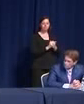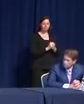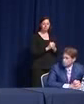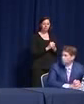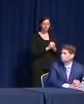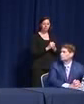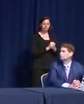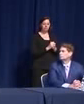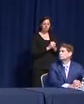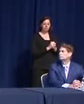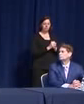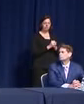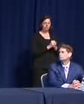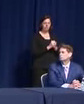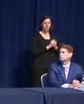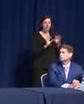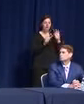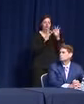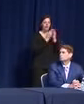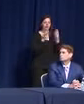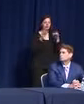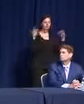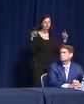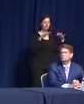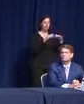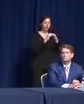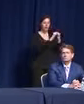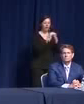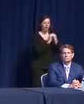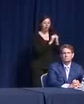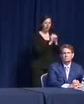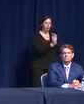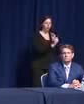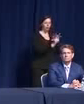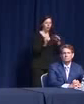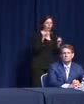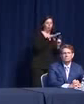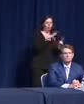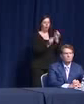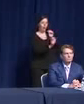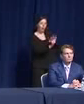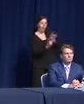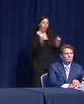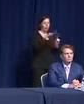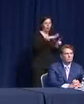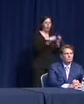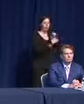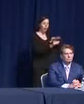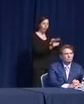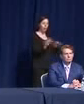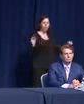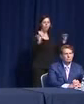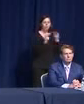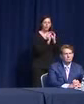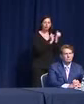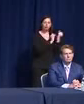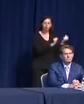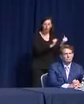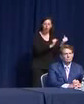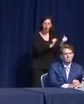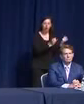more intense exposures because of the close family contacts, but then we also have to consider for the risk of developing